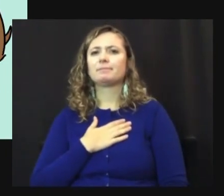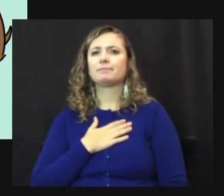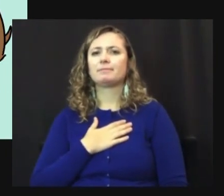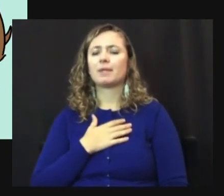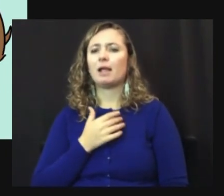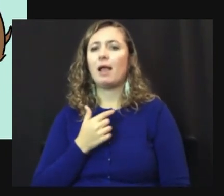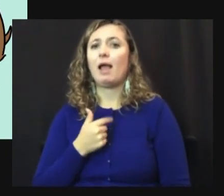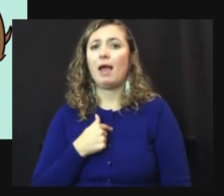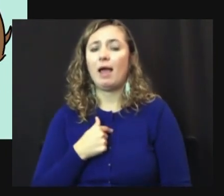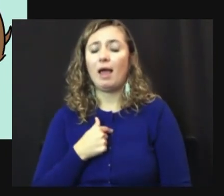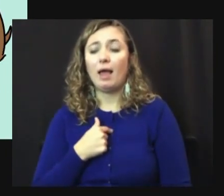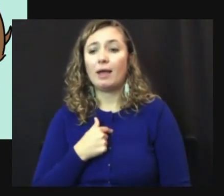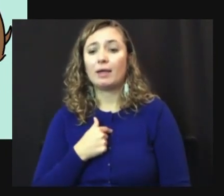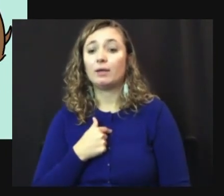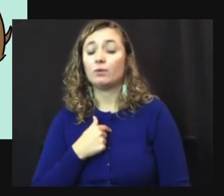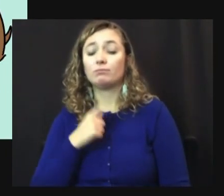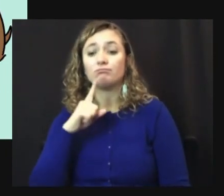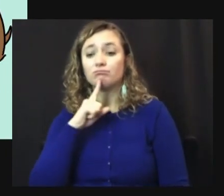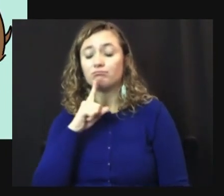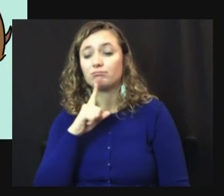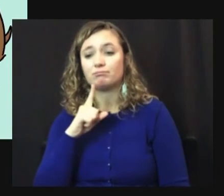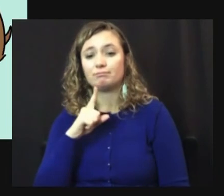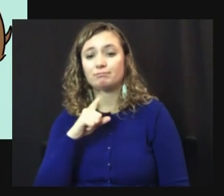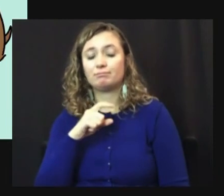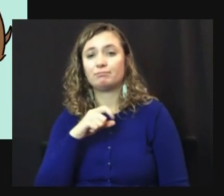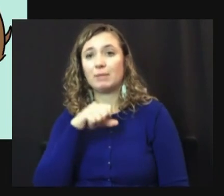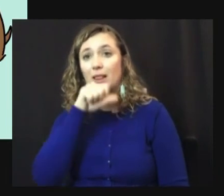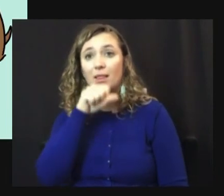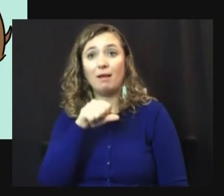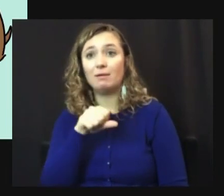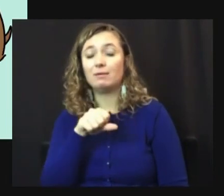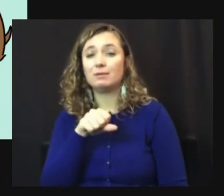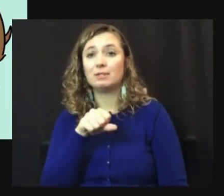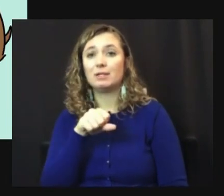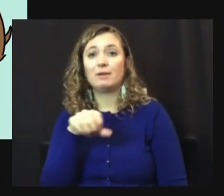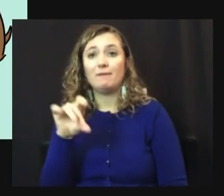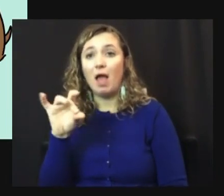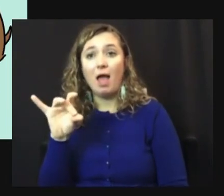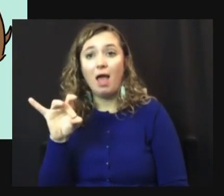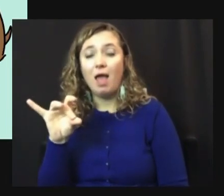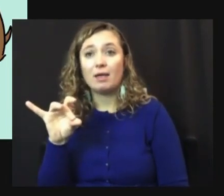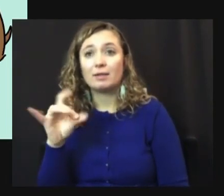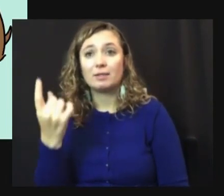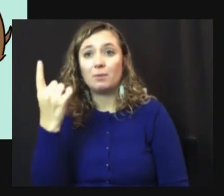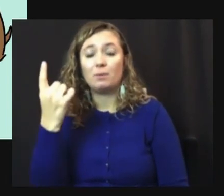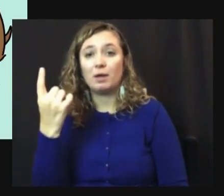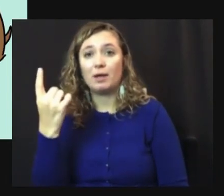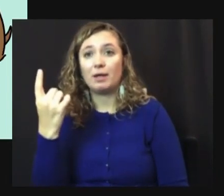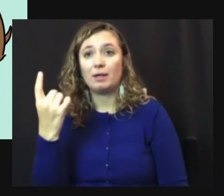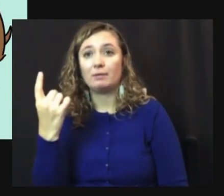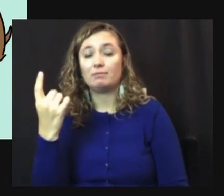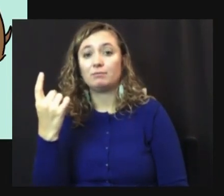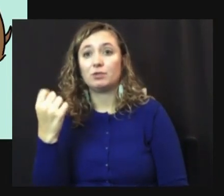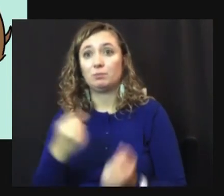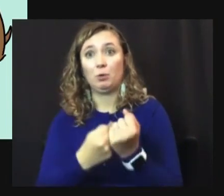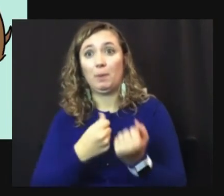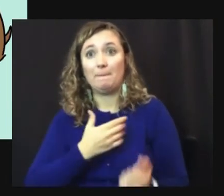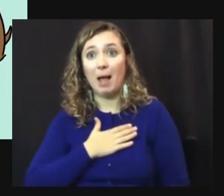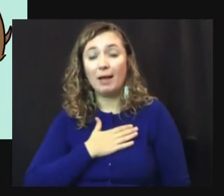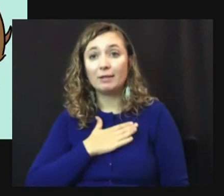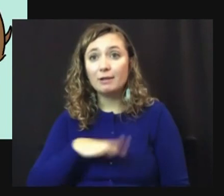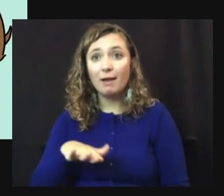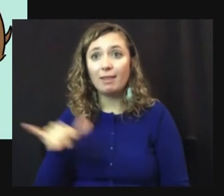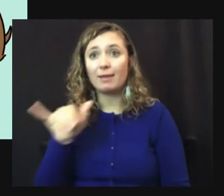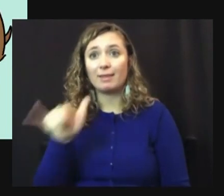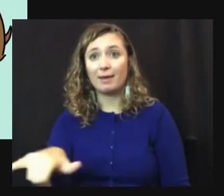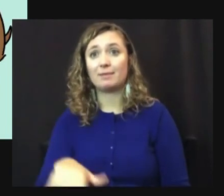I would so love to be able to find someone like that to support my child. But